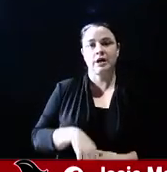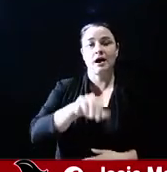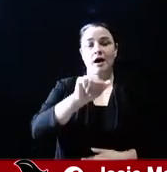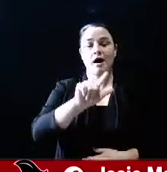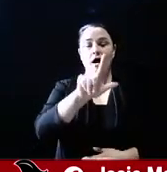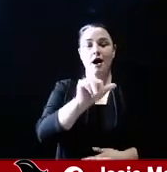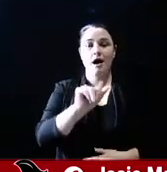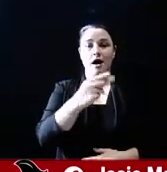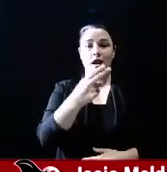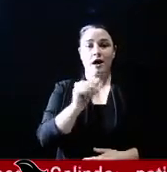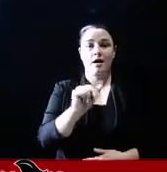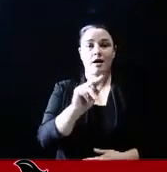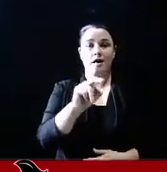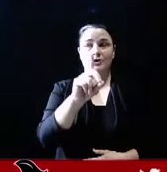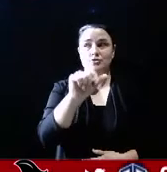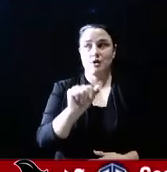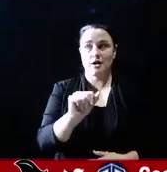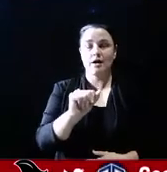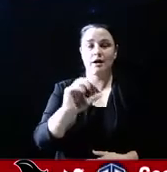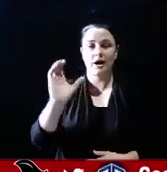Alejandra Cavazos.